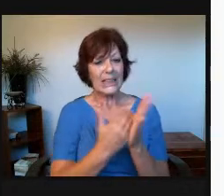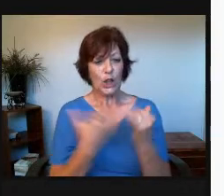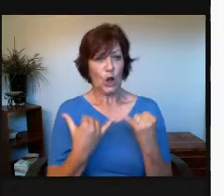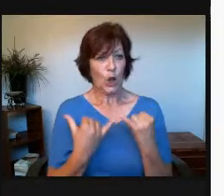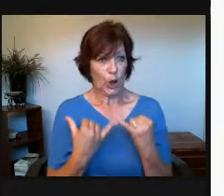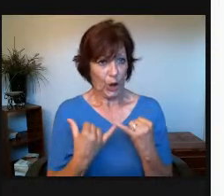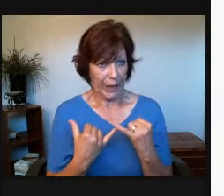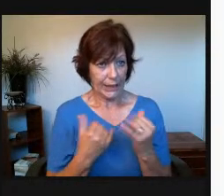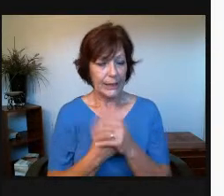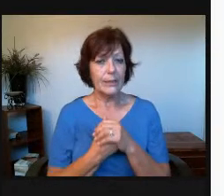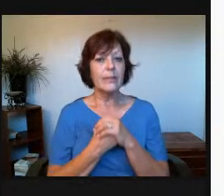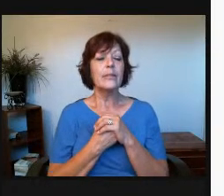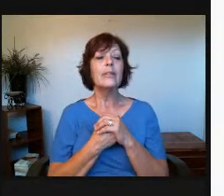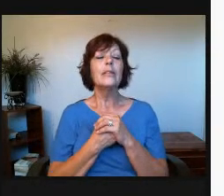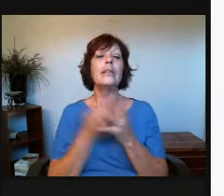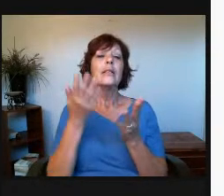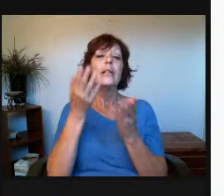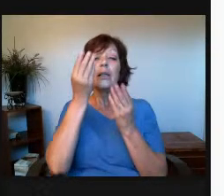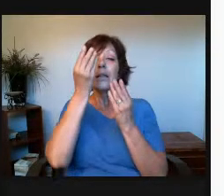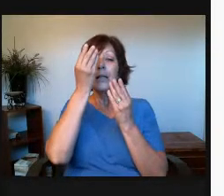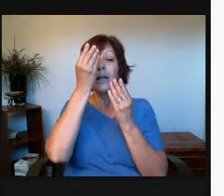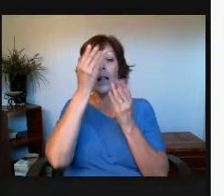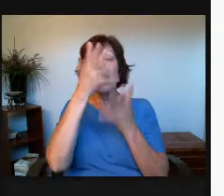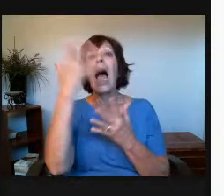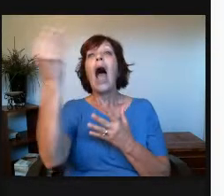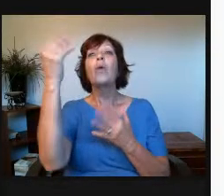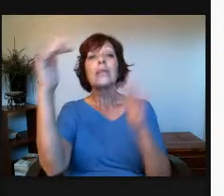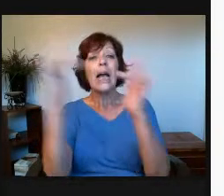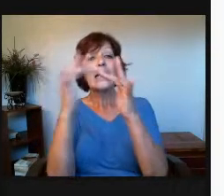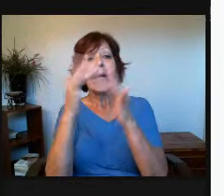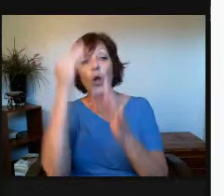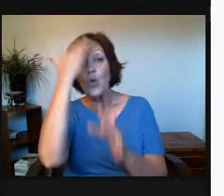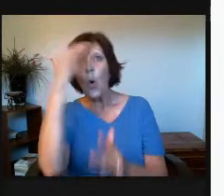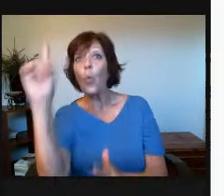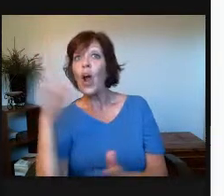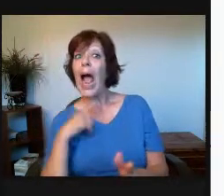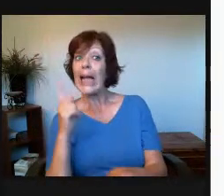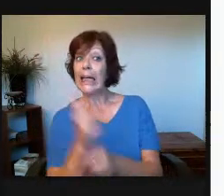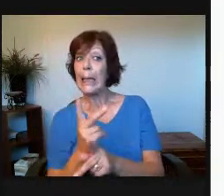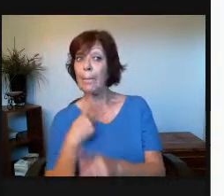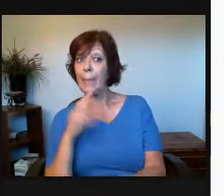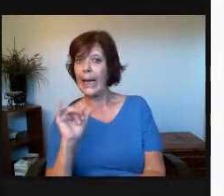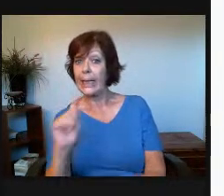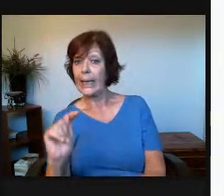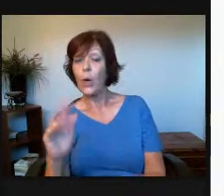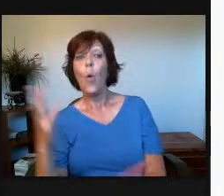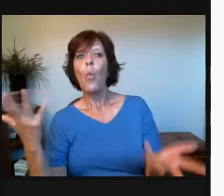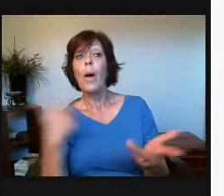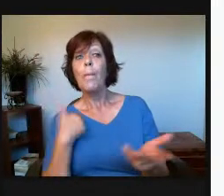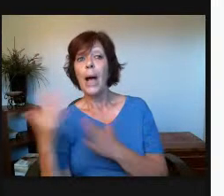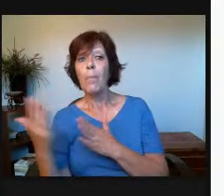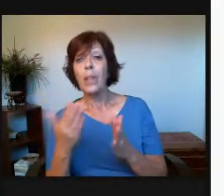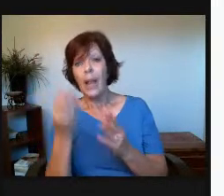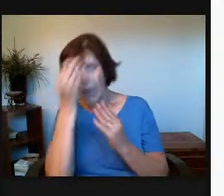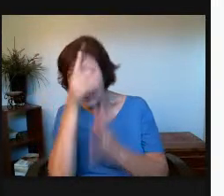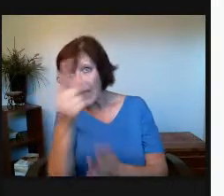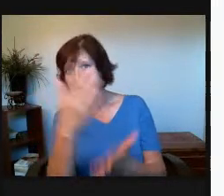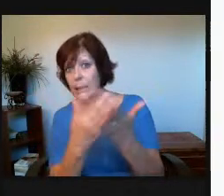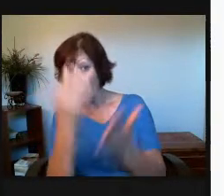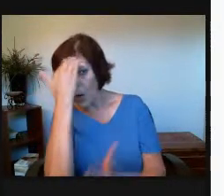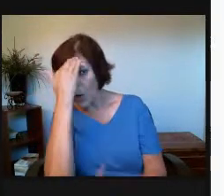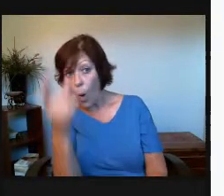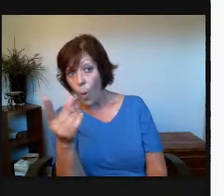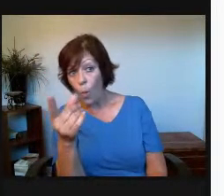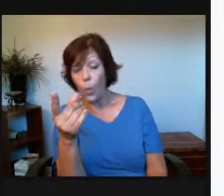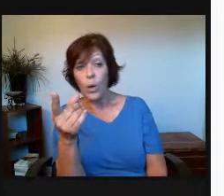updated. Hey, let your outside contact know where you keep your kit and what your plan is in the event of the disaster.